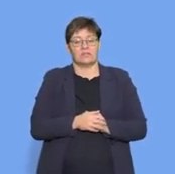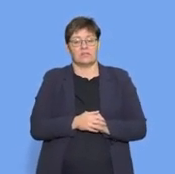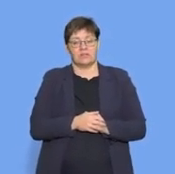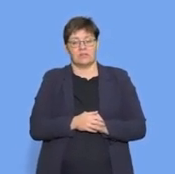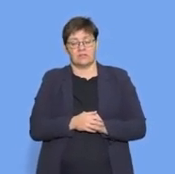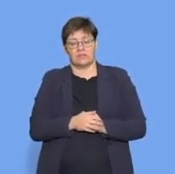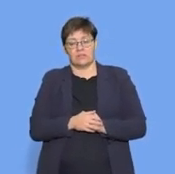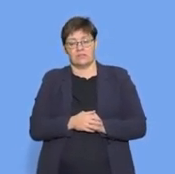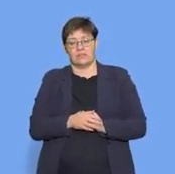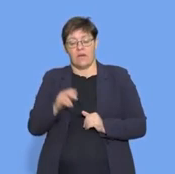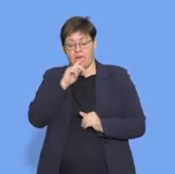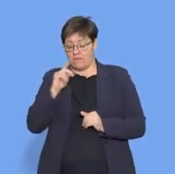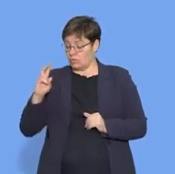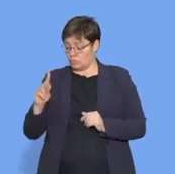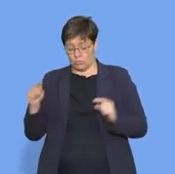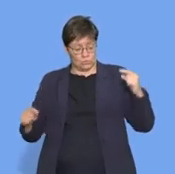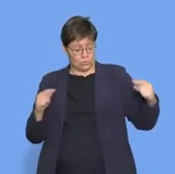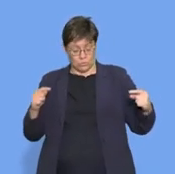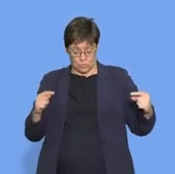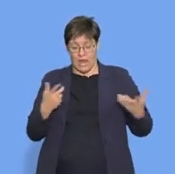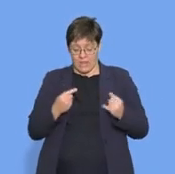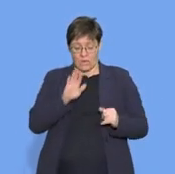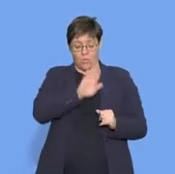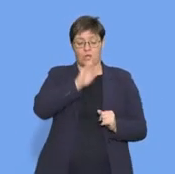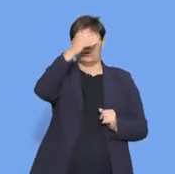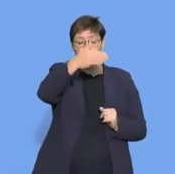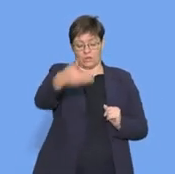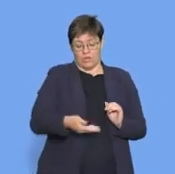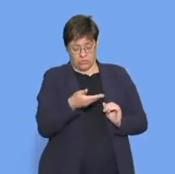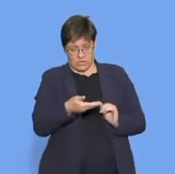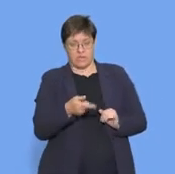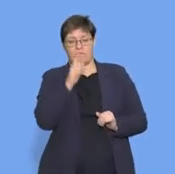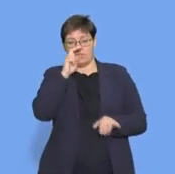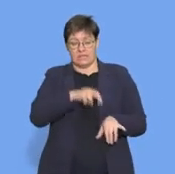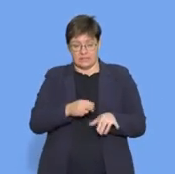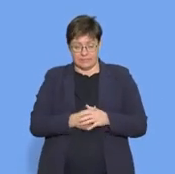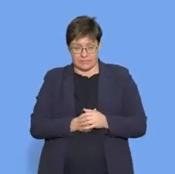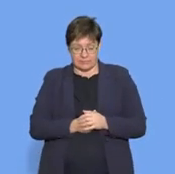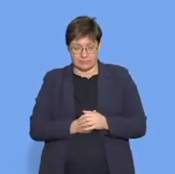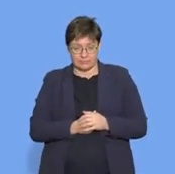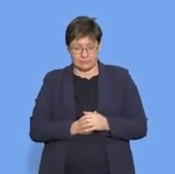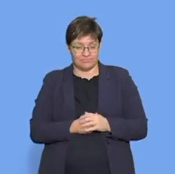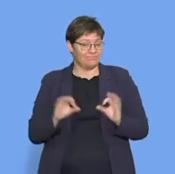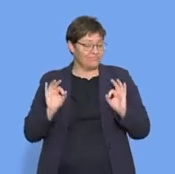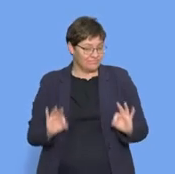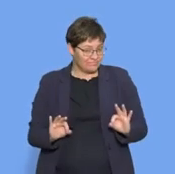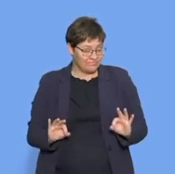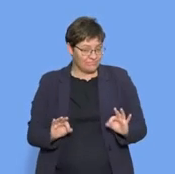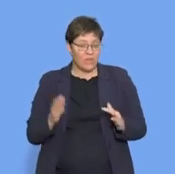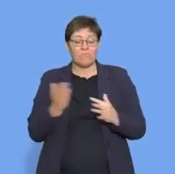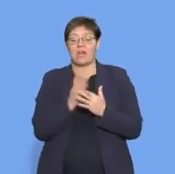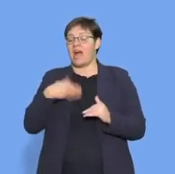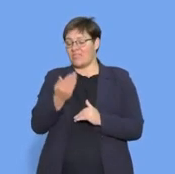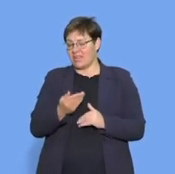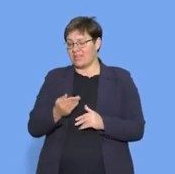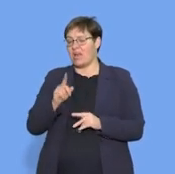of the triangular prism, I need the areas of the 2 triangles and the areas of the 3 rectangles. Wonderful,